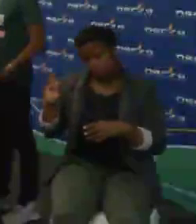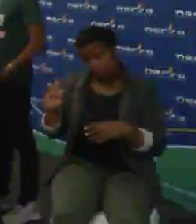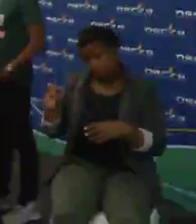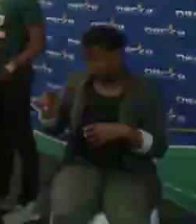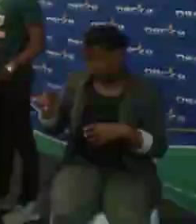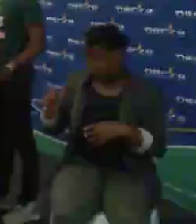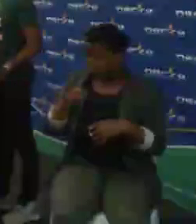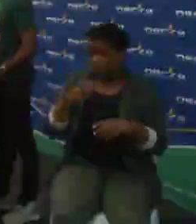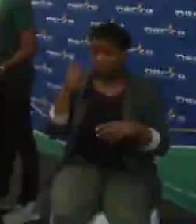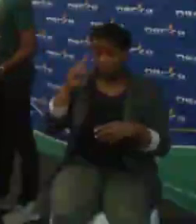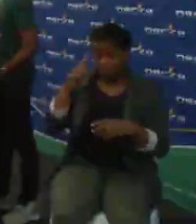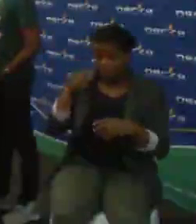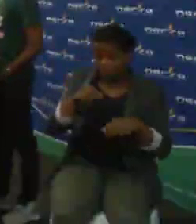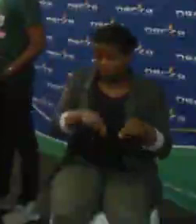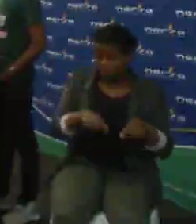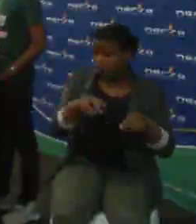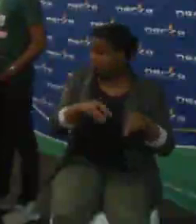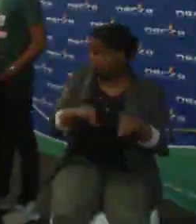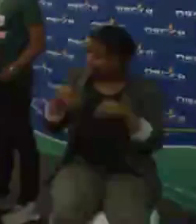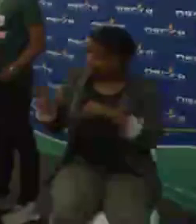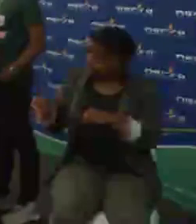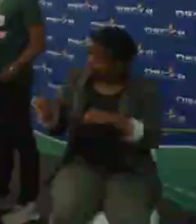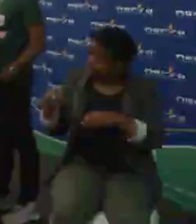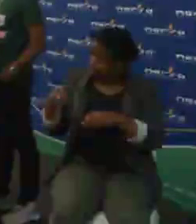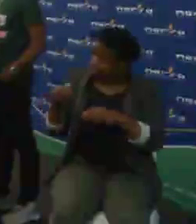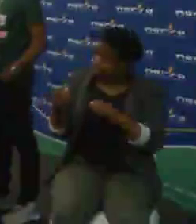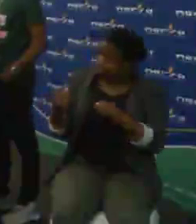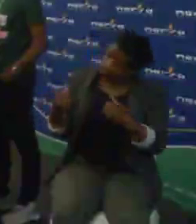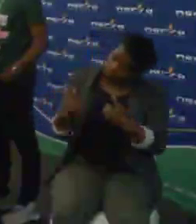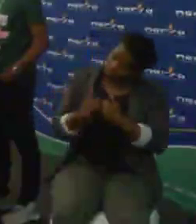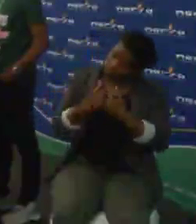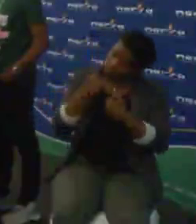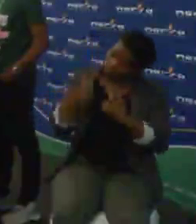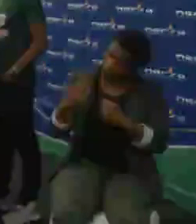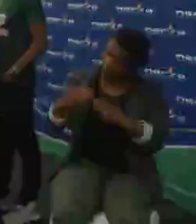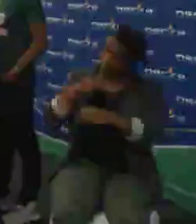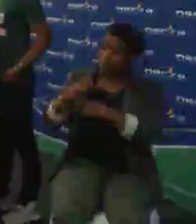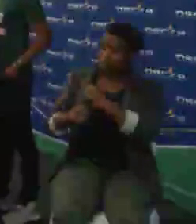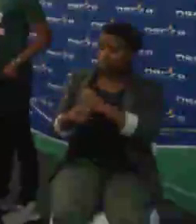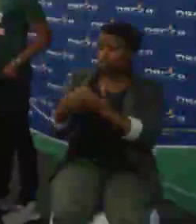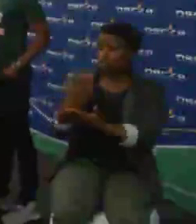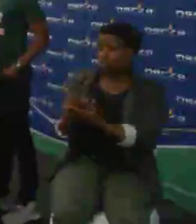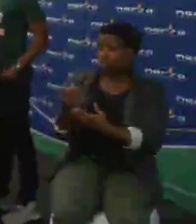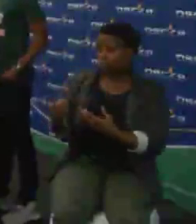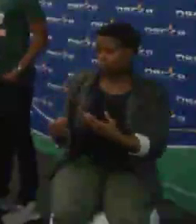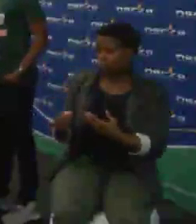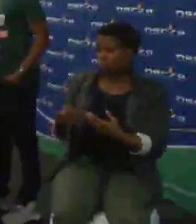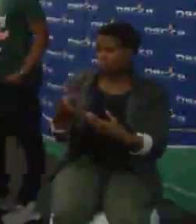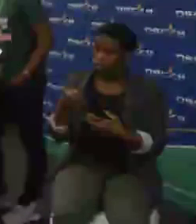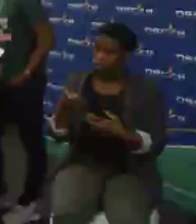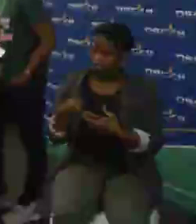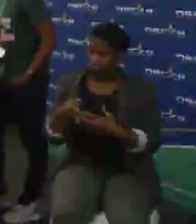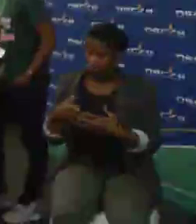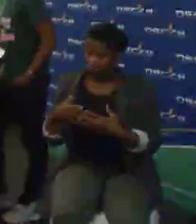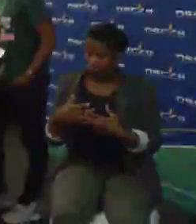removed because this is the same challenge that we had when we had the 1-year application. In terms of the subsidies of